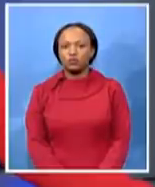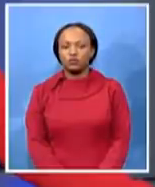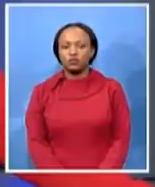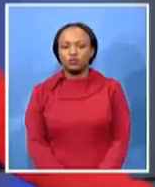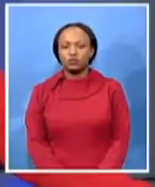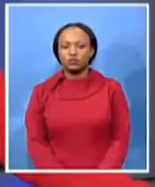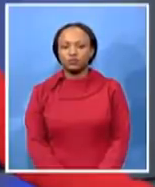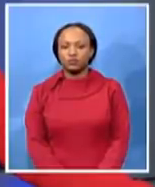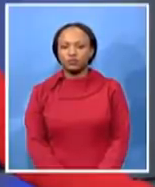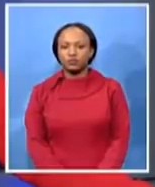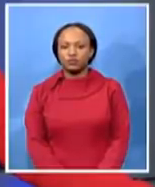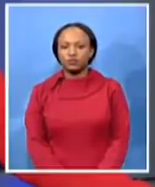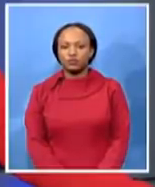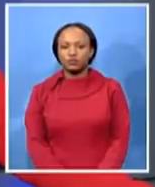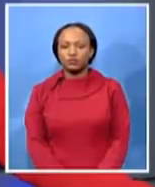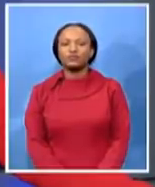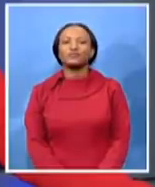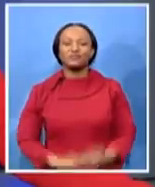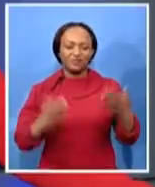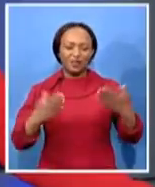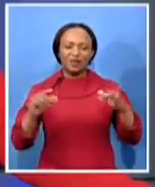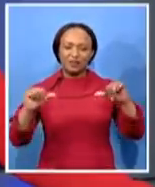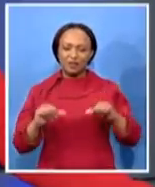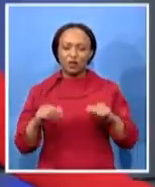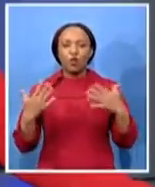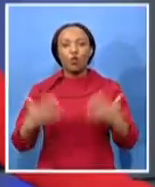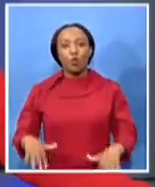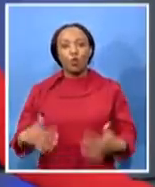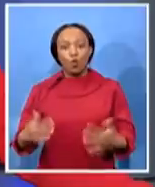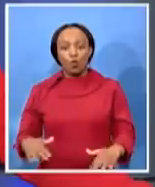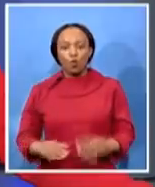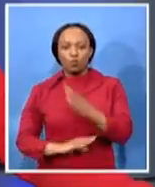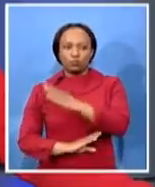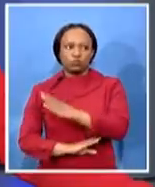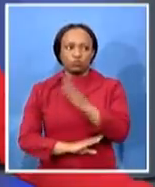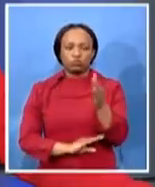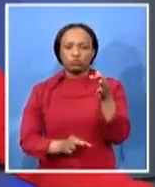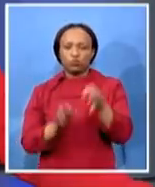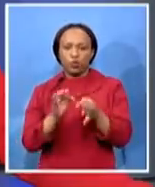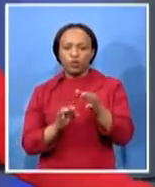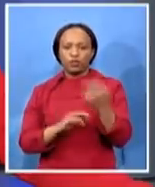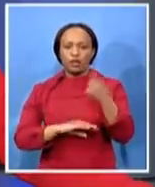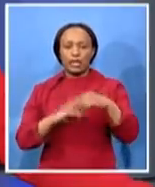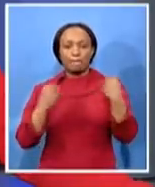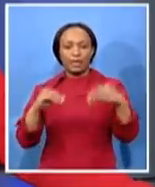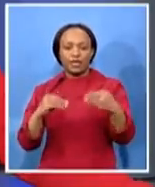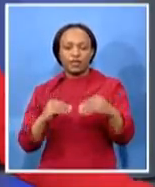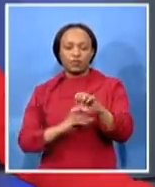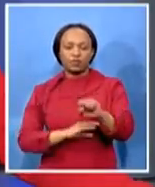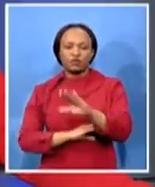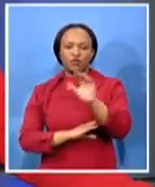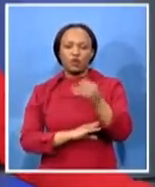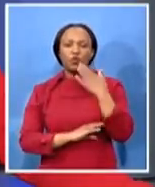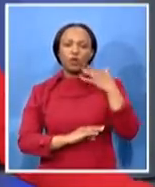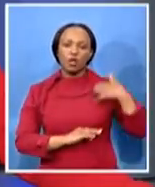Welcome back. It has been a busy politics day in South Africa. Ekurhuleni Mayor Mzwandile Masina has called on